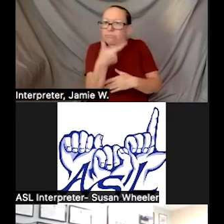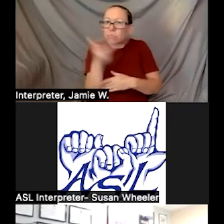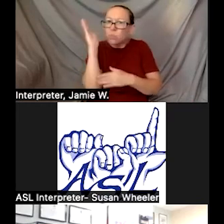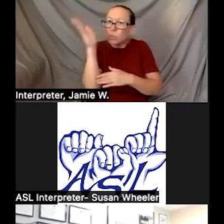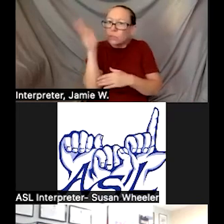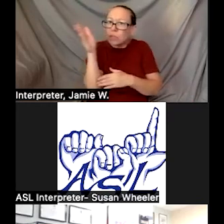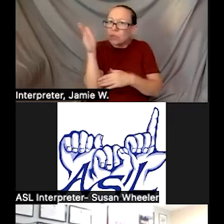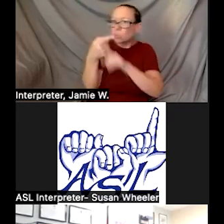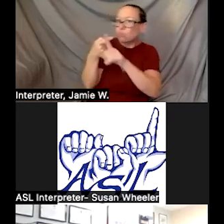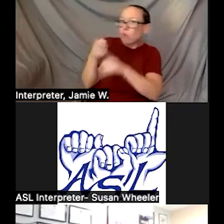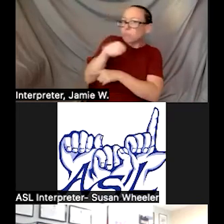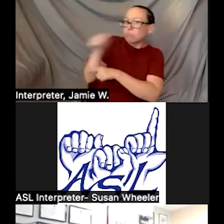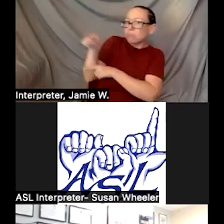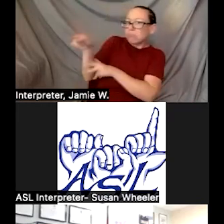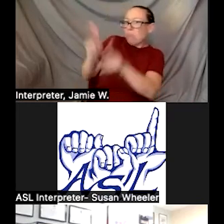lot of the